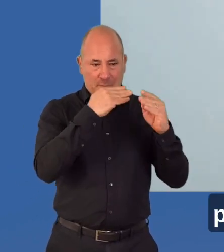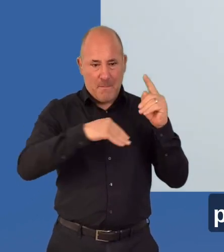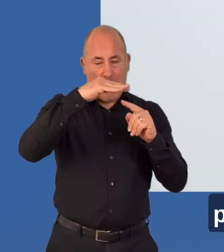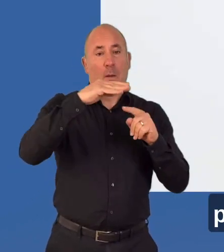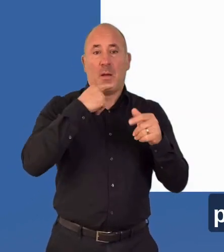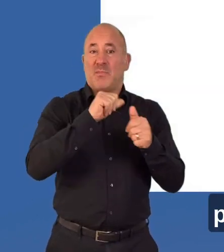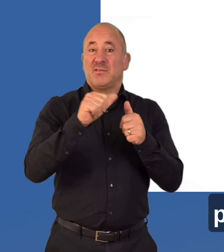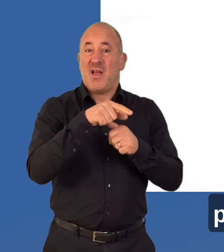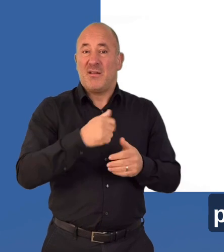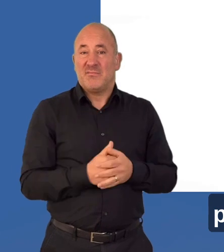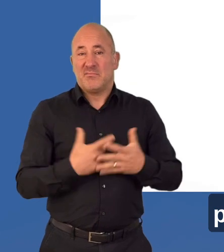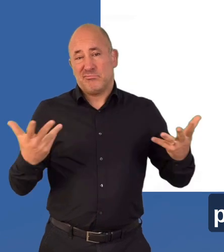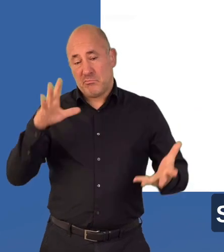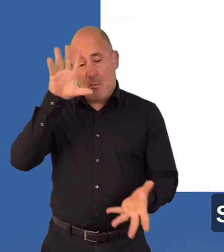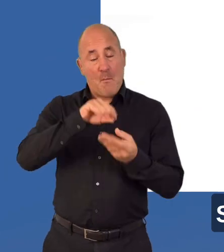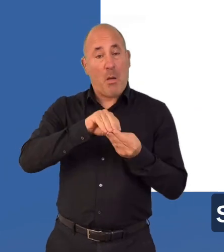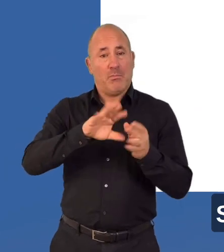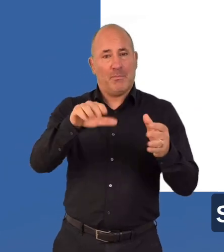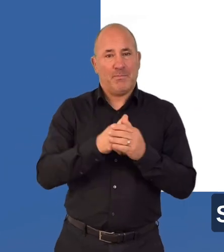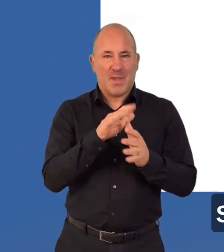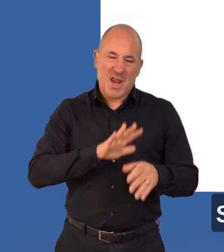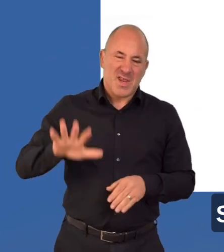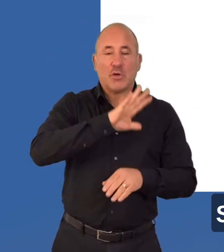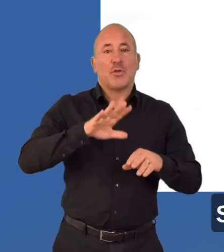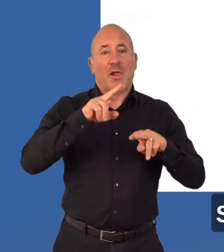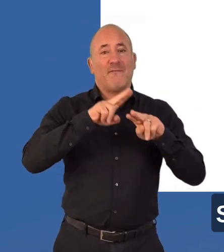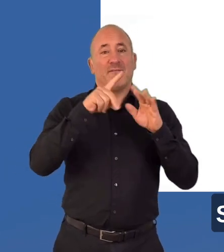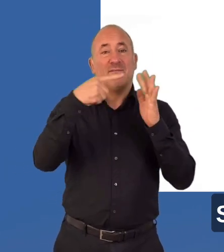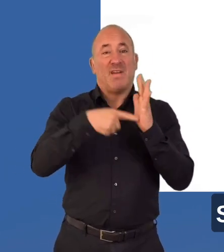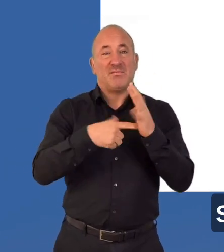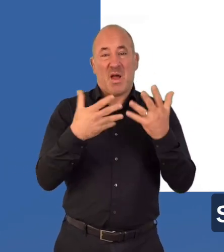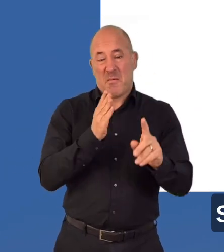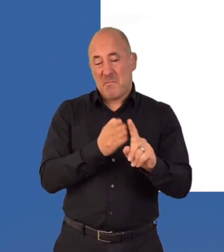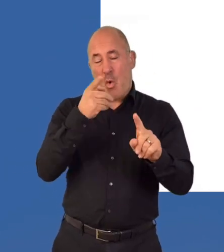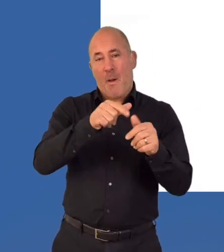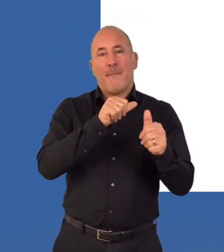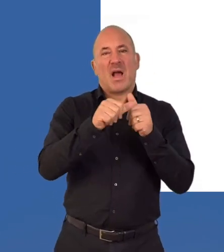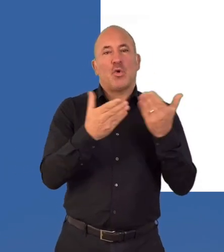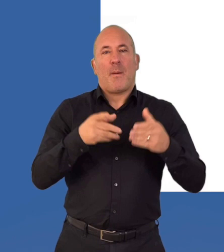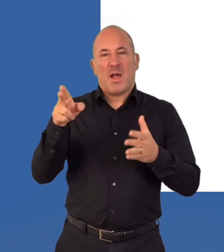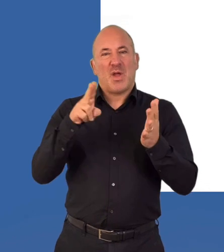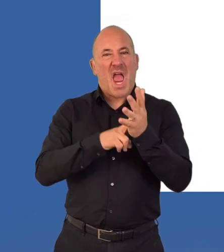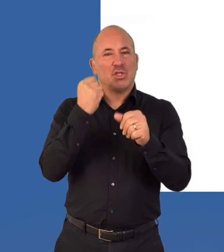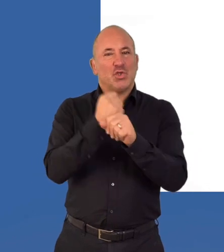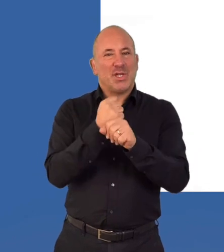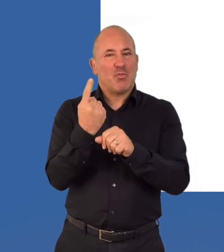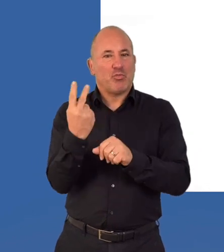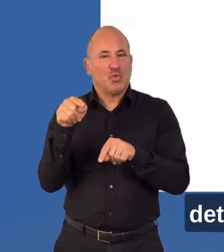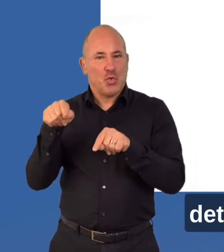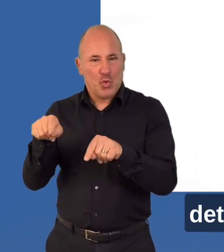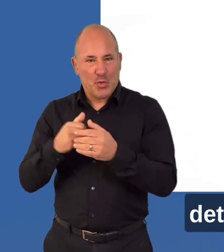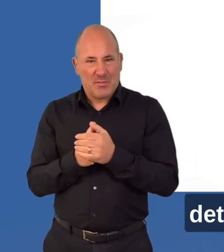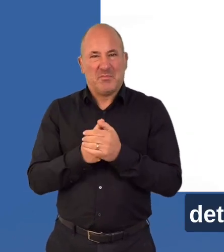be optimised. So in summary, nationally, FIT is now recognised as being superior to NG12